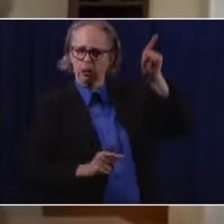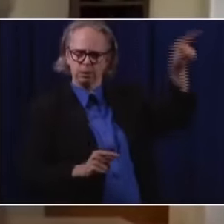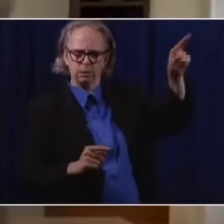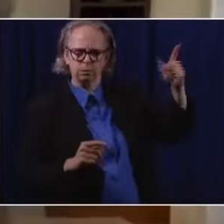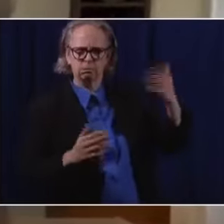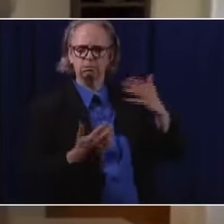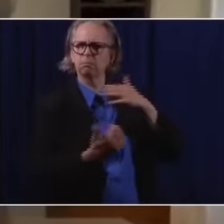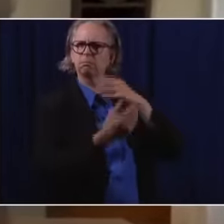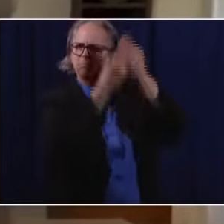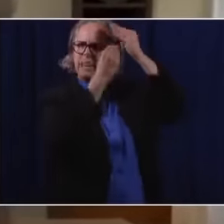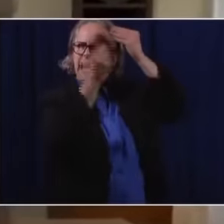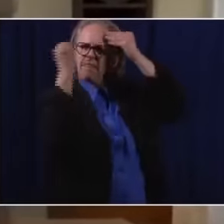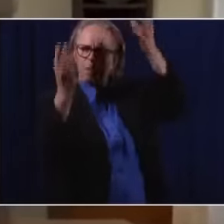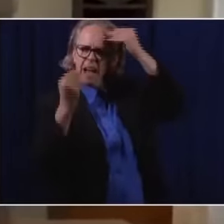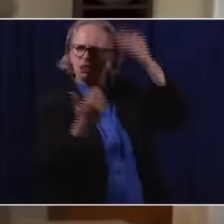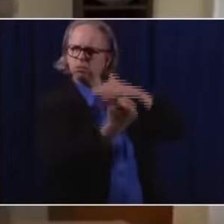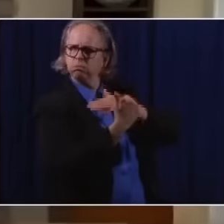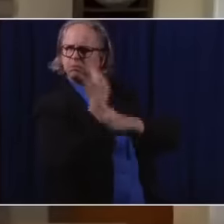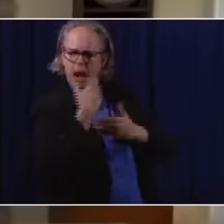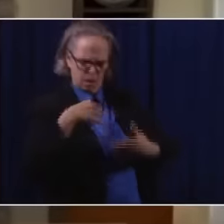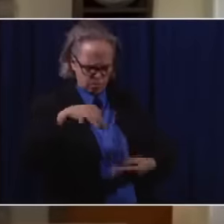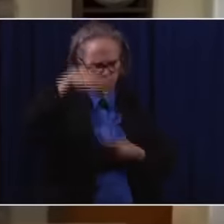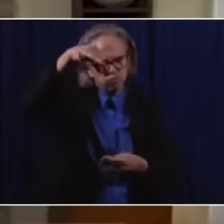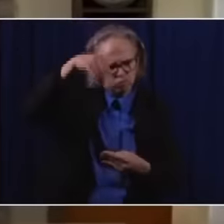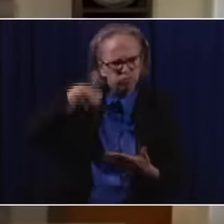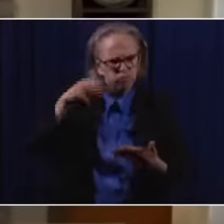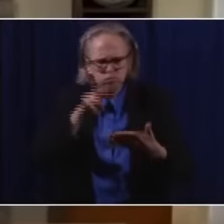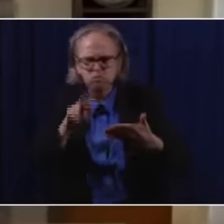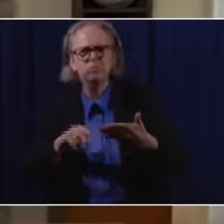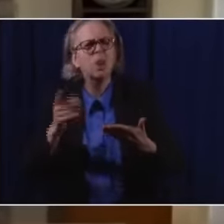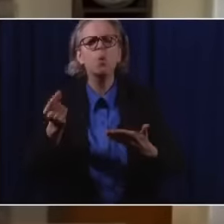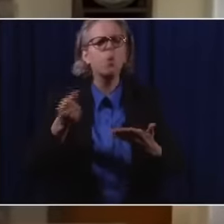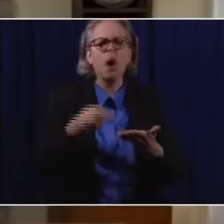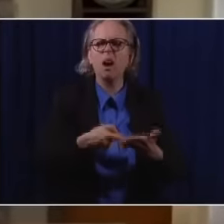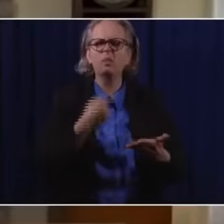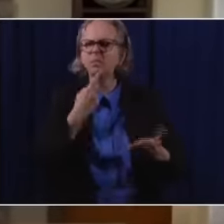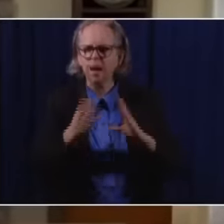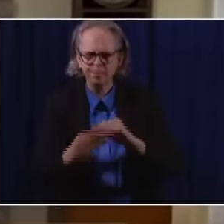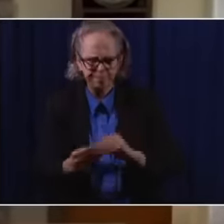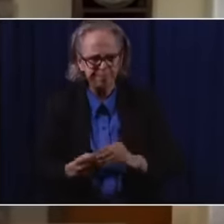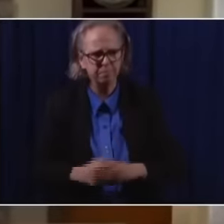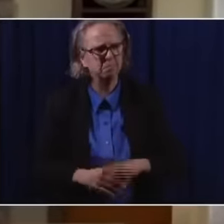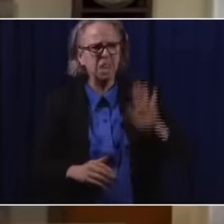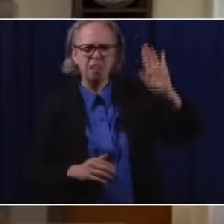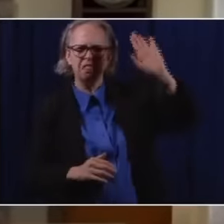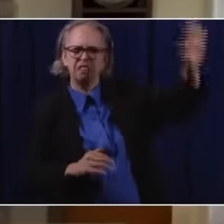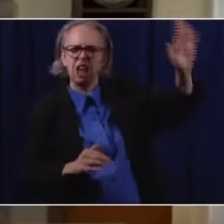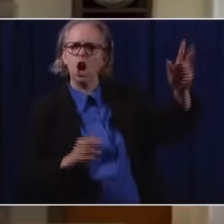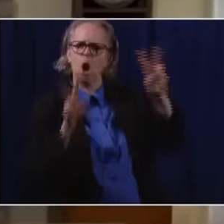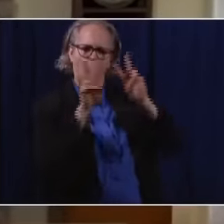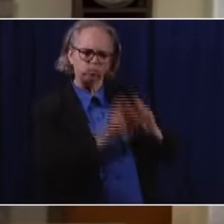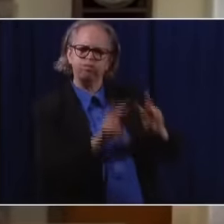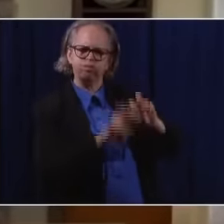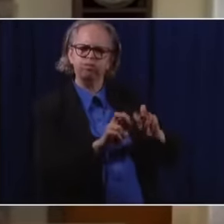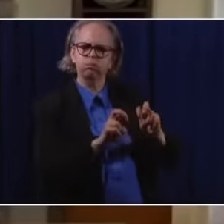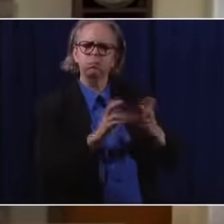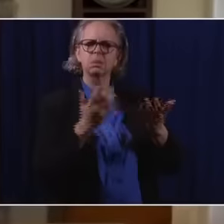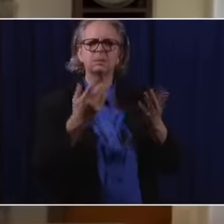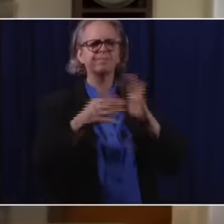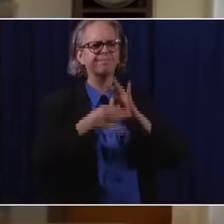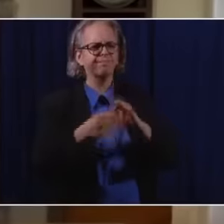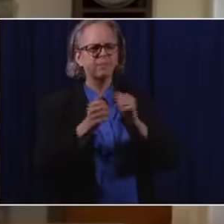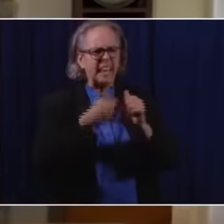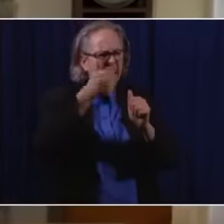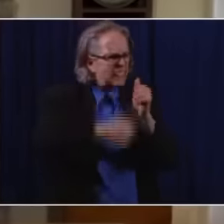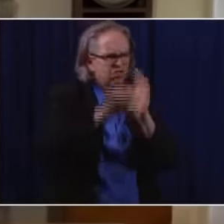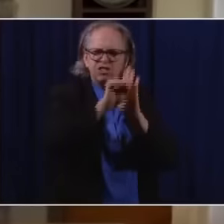as they analyzed, based on their data, what was going on in every state. Our letter obviously